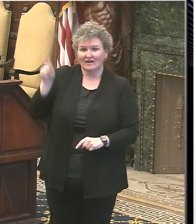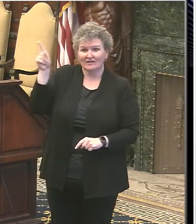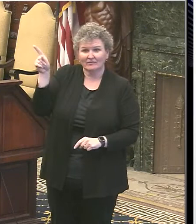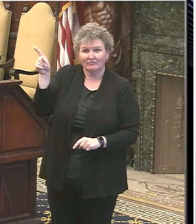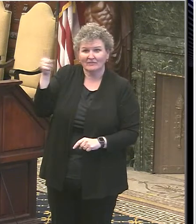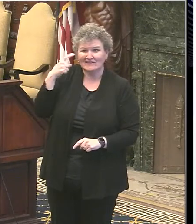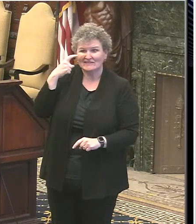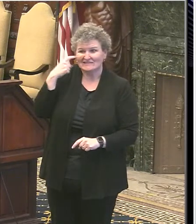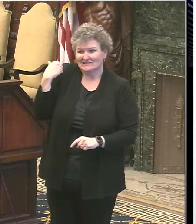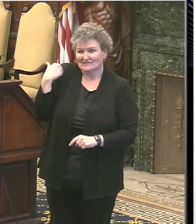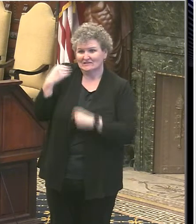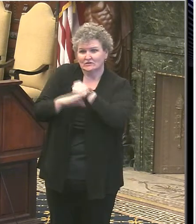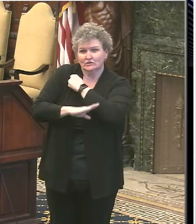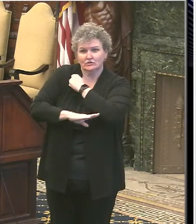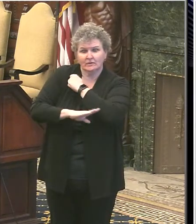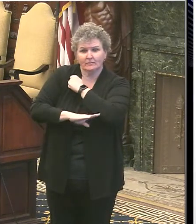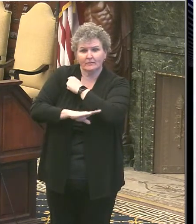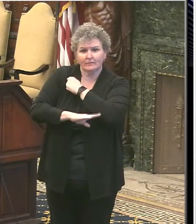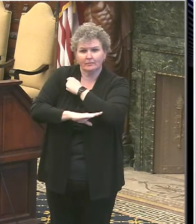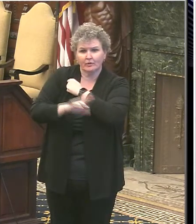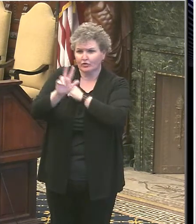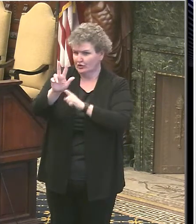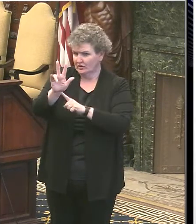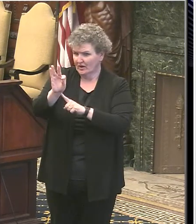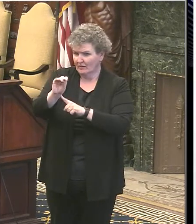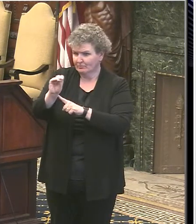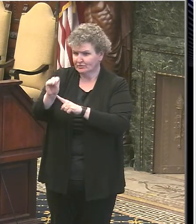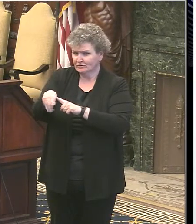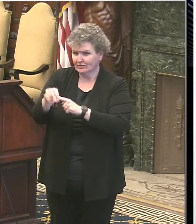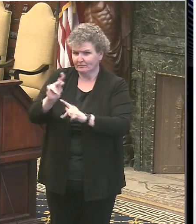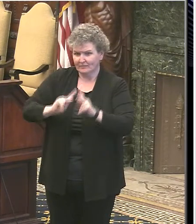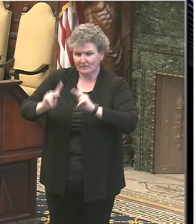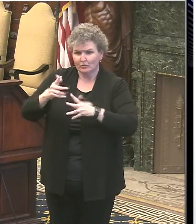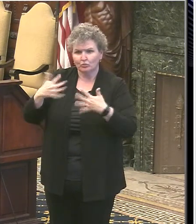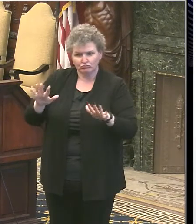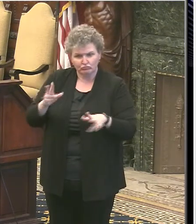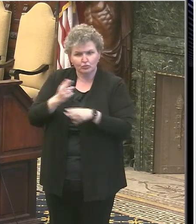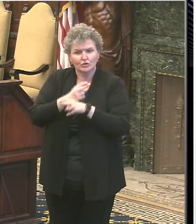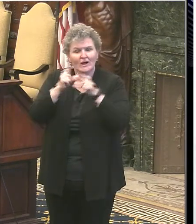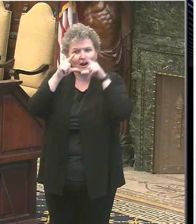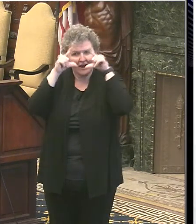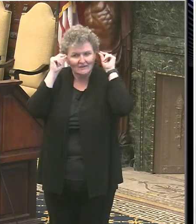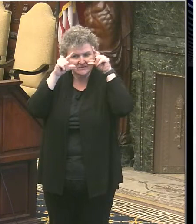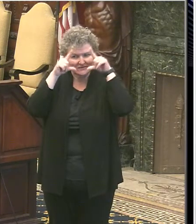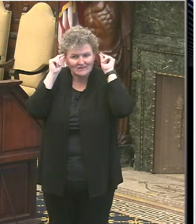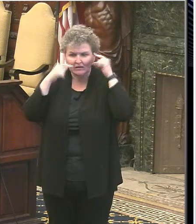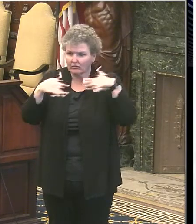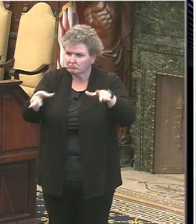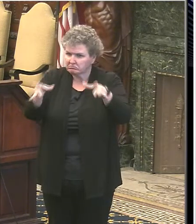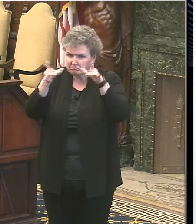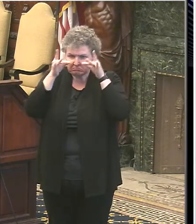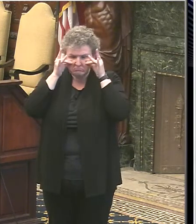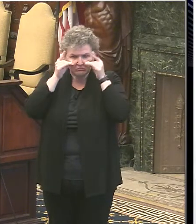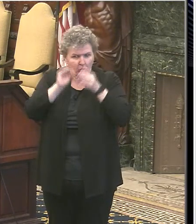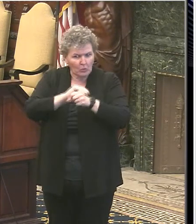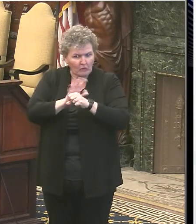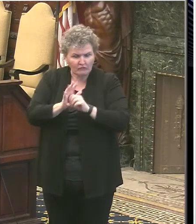stated that about 39% of people who wear eyeglasses don't get COVID? They saw that a